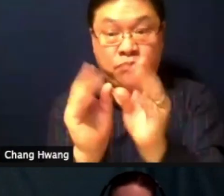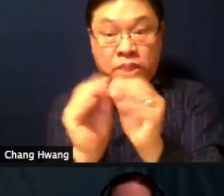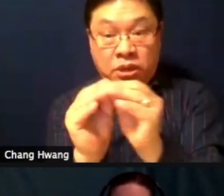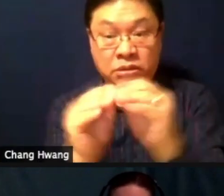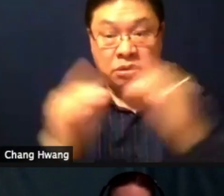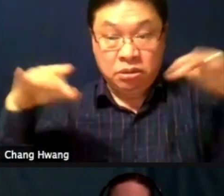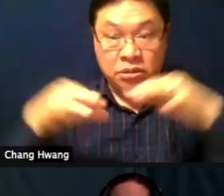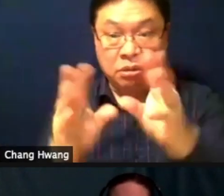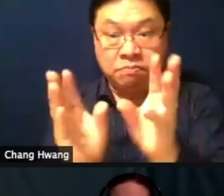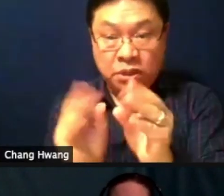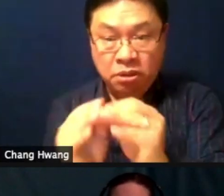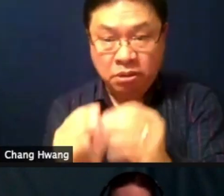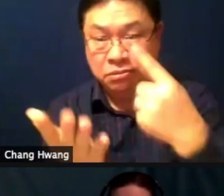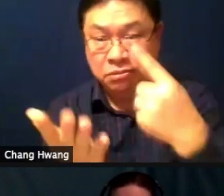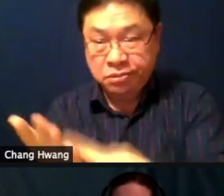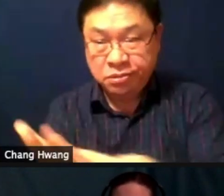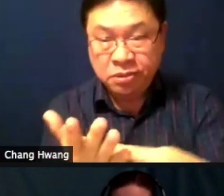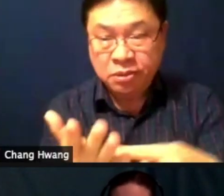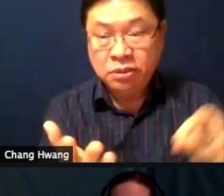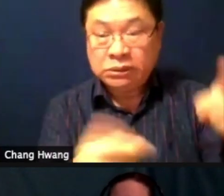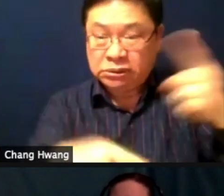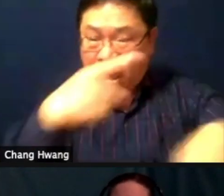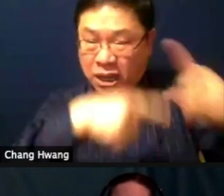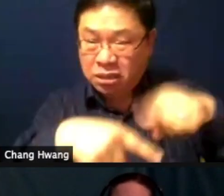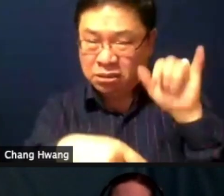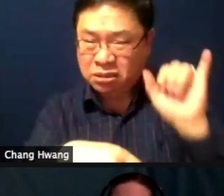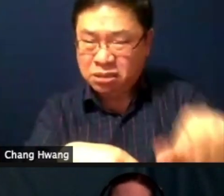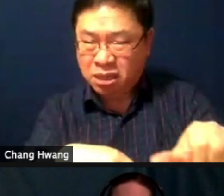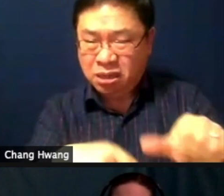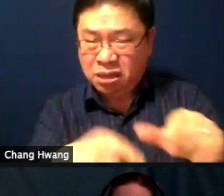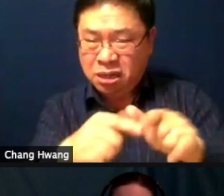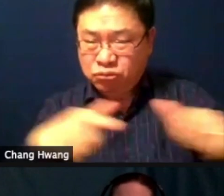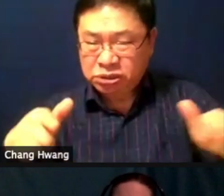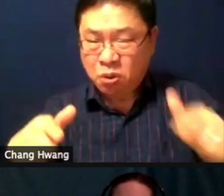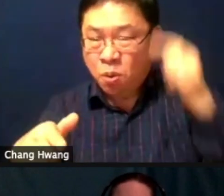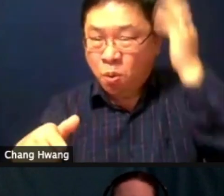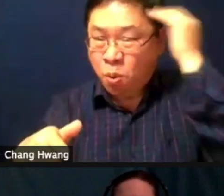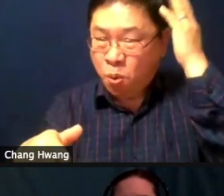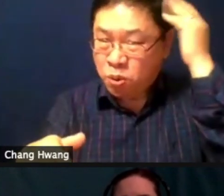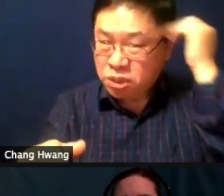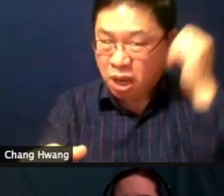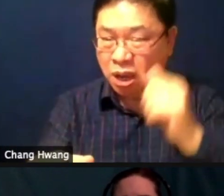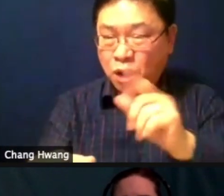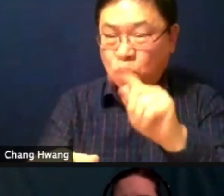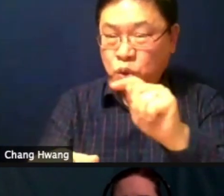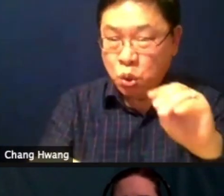And at this assembly, they talked